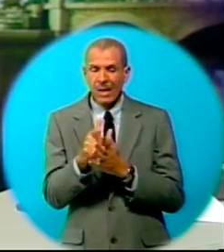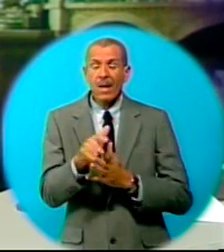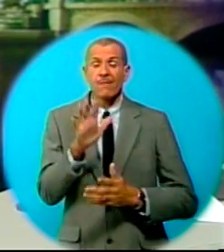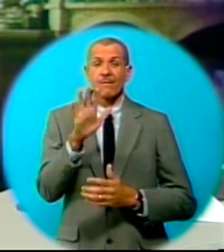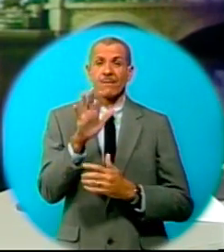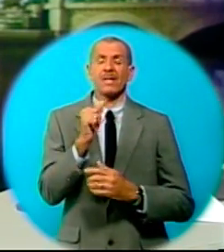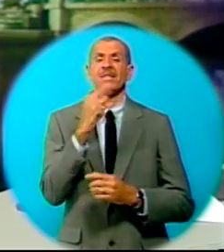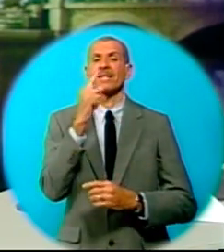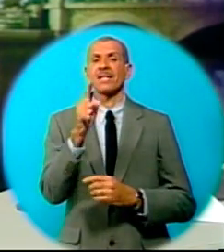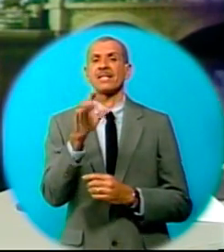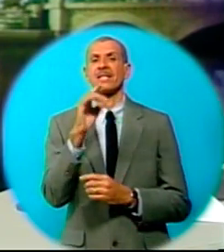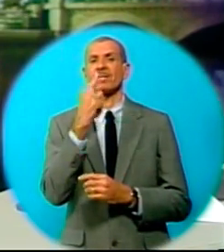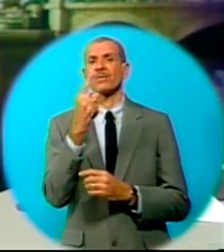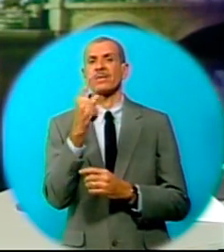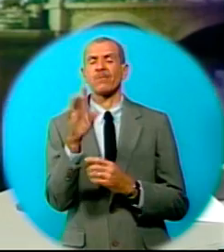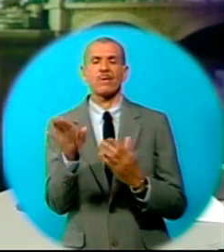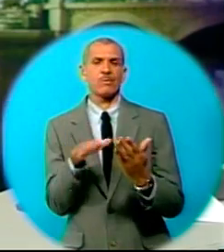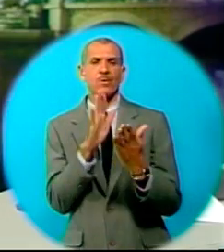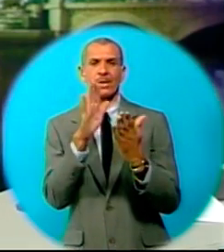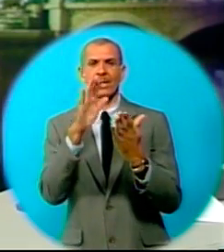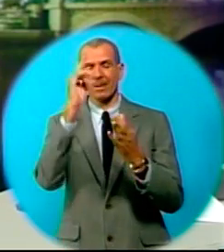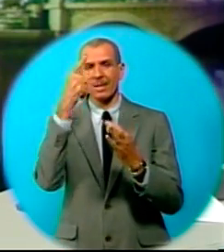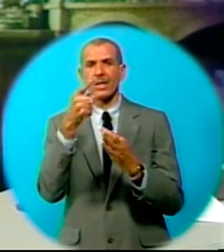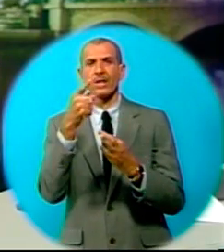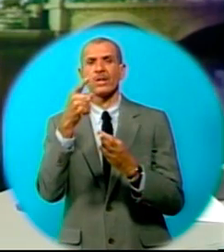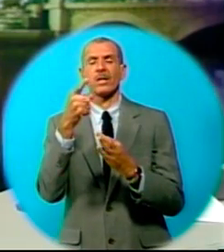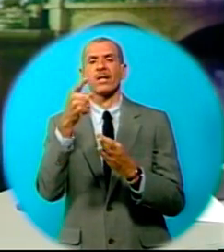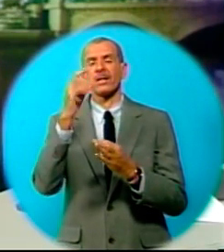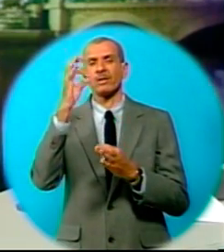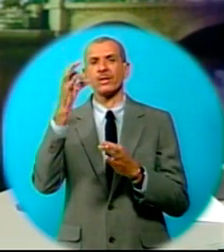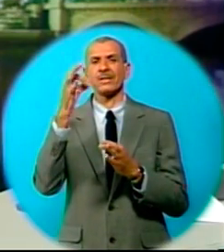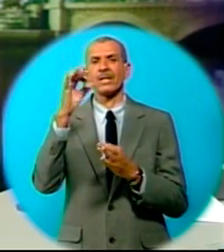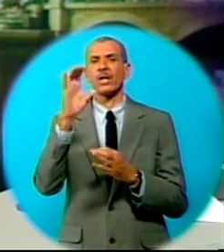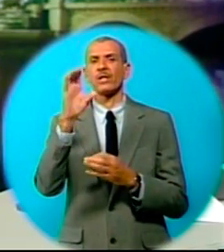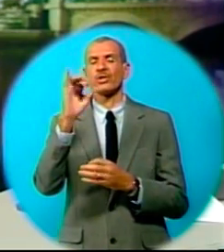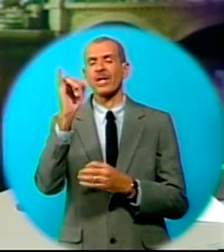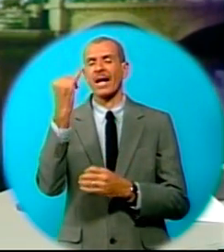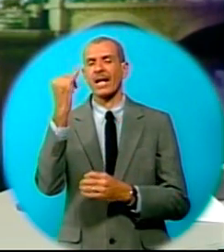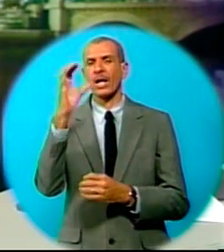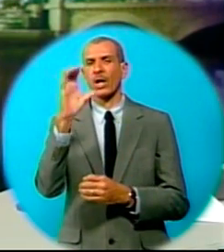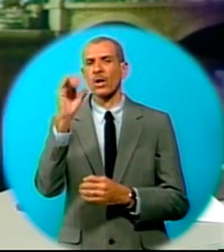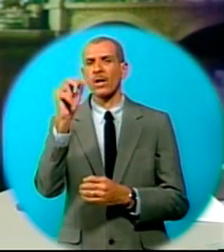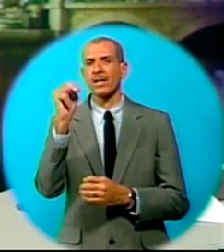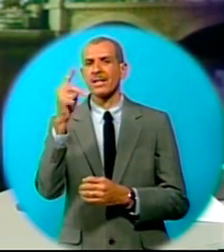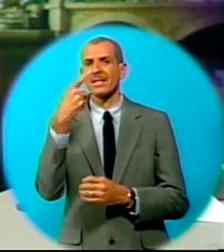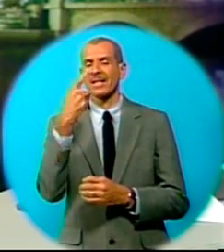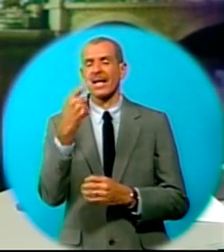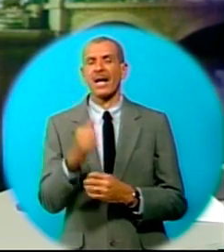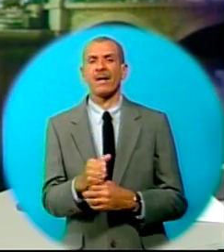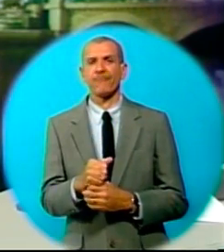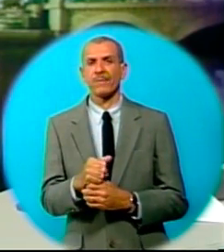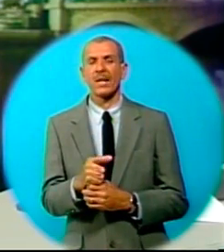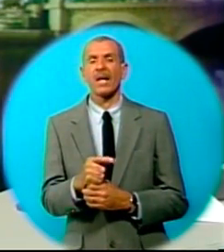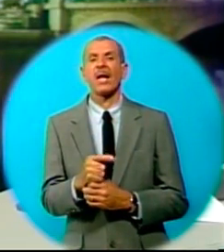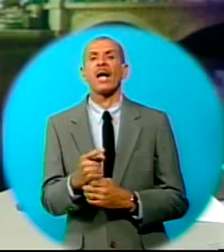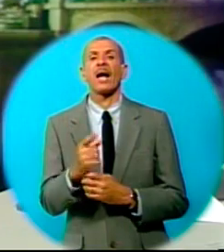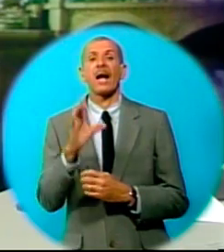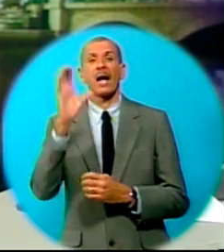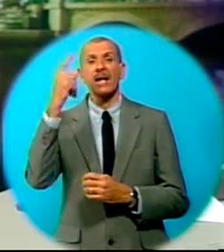is arrived at. And Deputy Chair Tracy Codrington says one of the things the board is looking at is new programming.